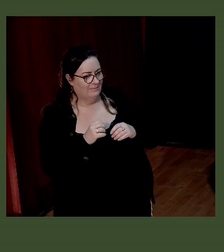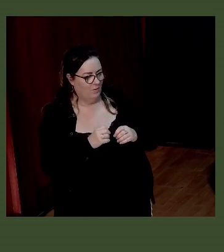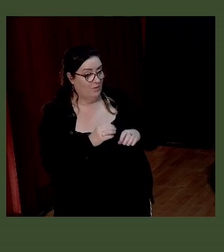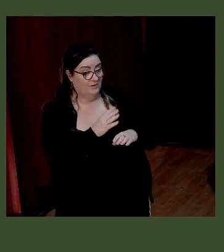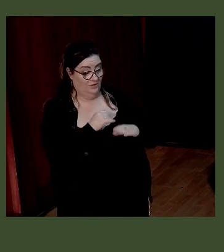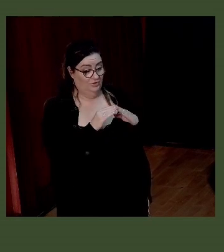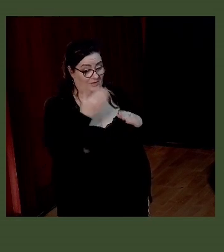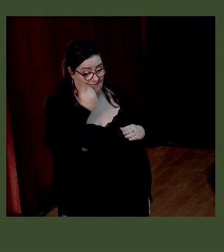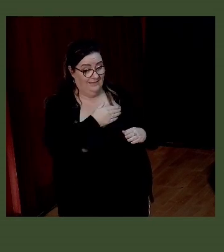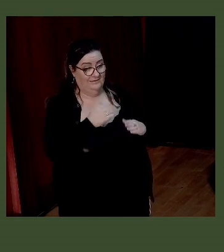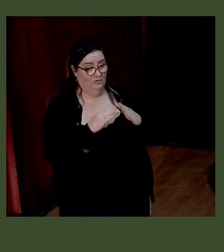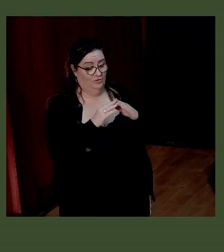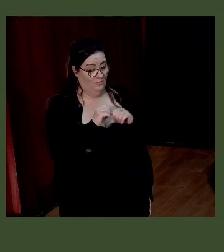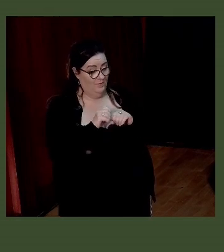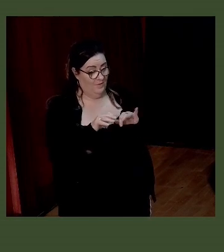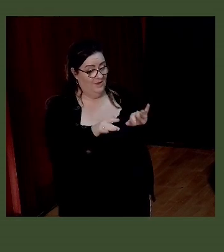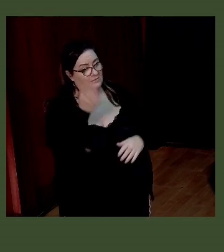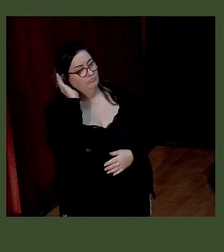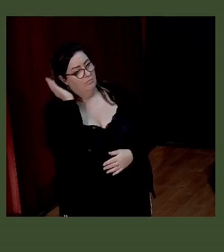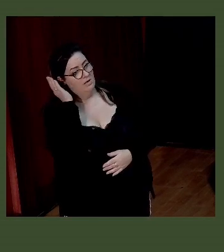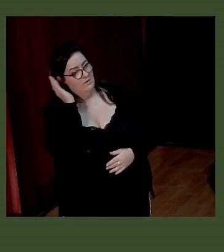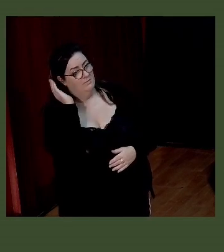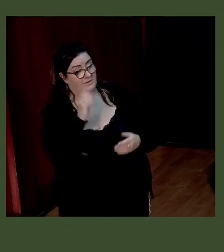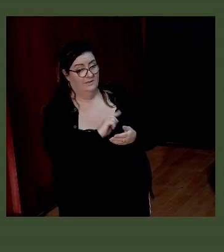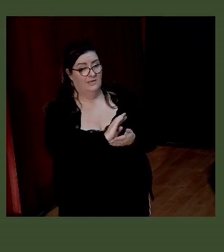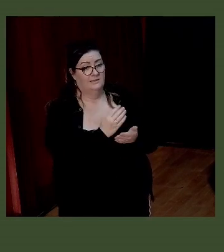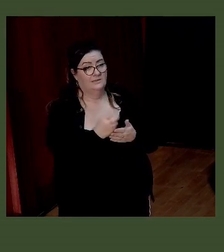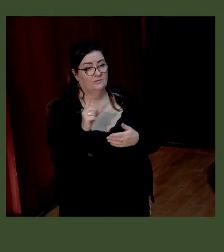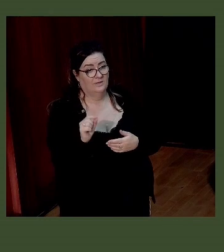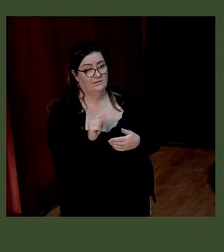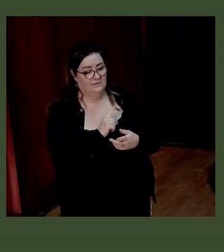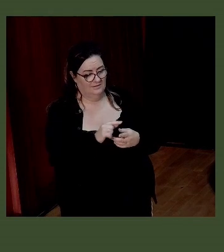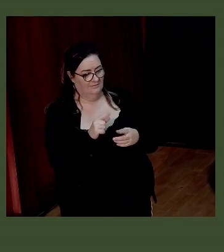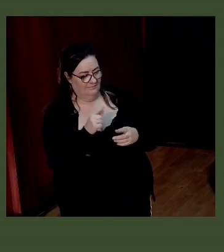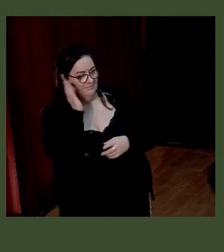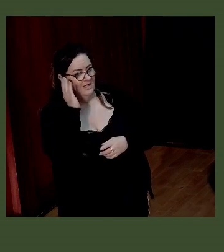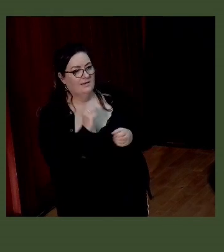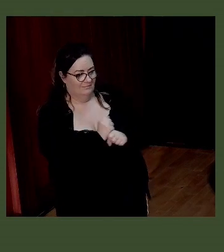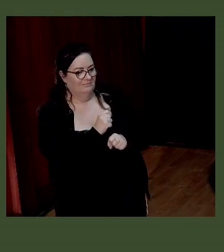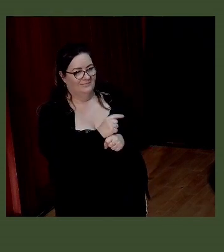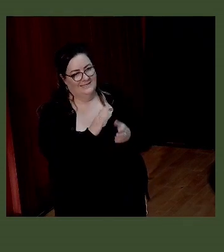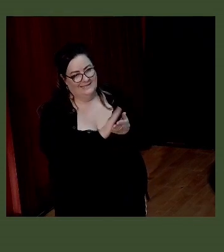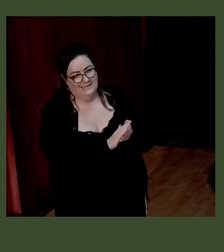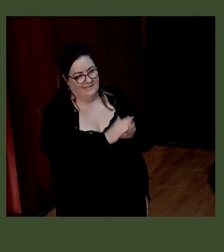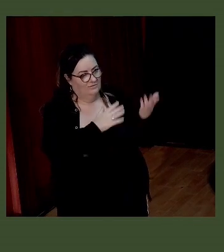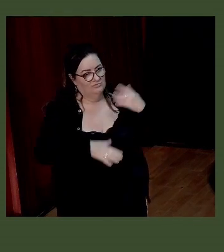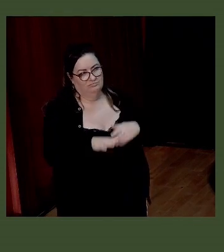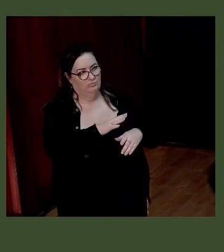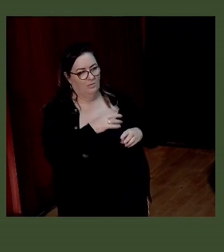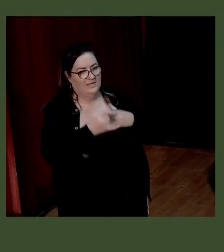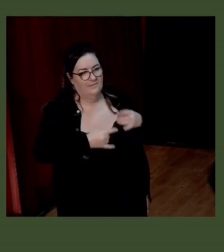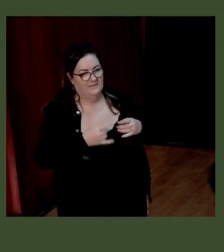of the Catholic Church, which in its sermons and literature throughout the 1920s railed against the deterioration of the world in